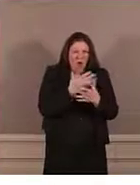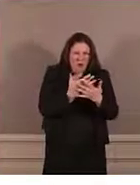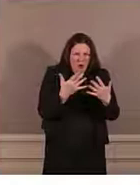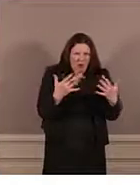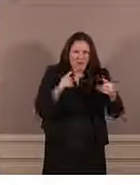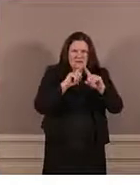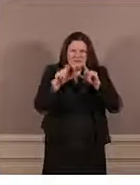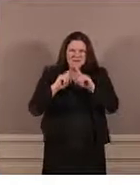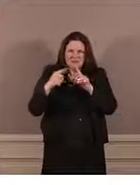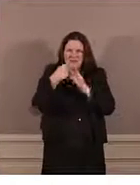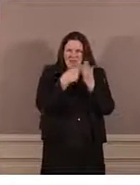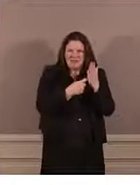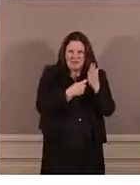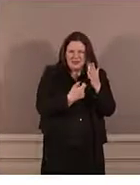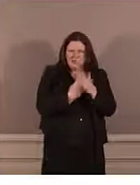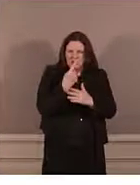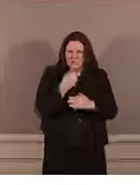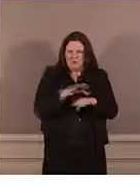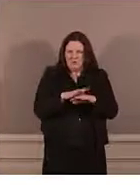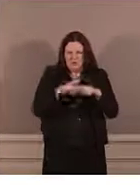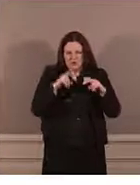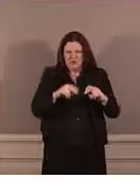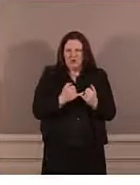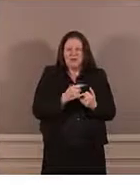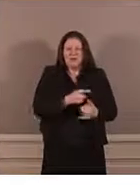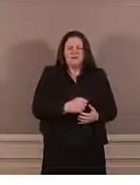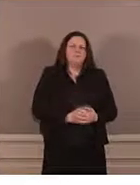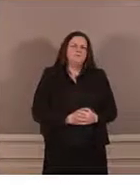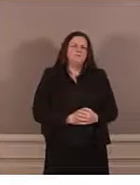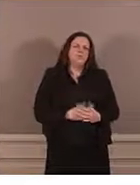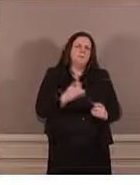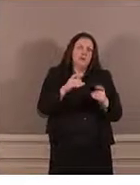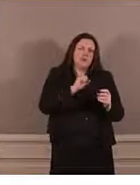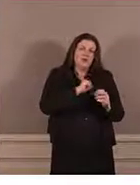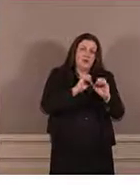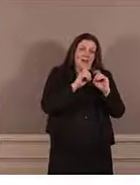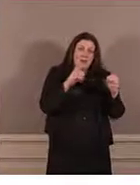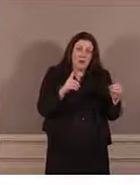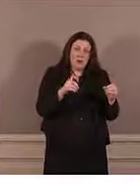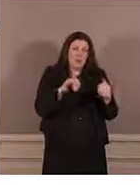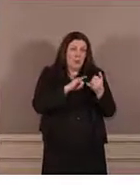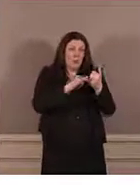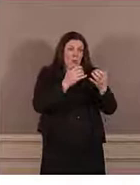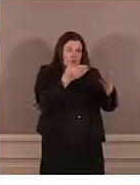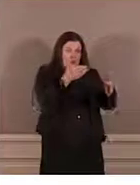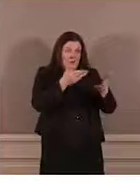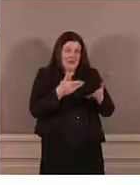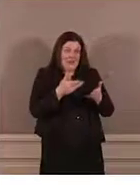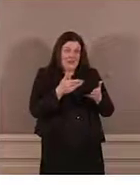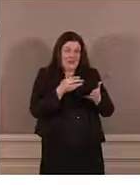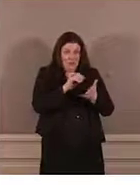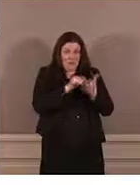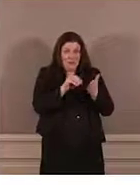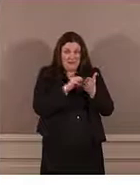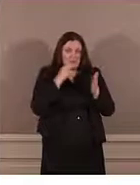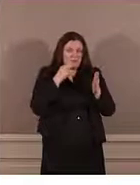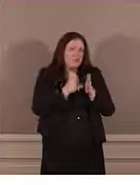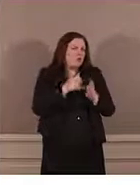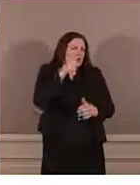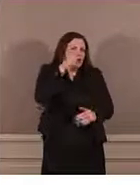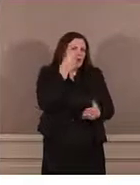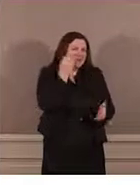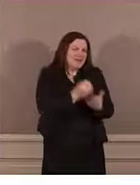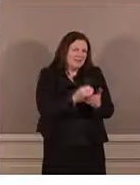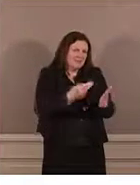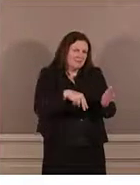ethical issues when we were conducting research of this nature, and to make sure that everybody who was providing us with written informed consent knew exactly what